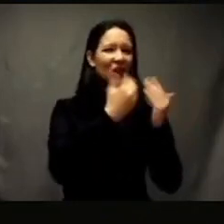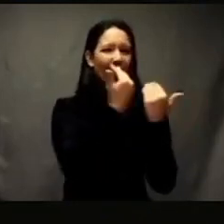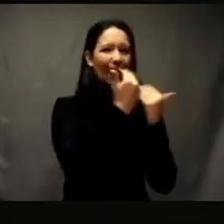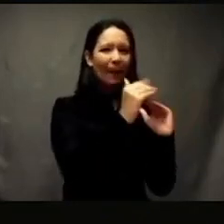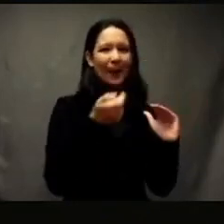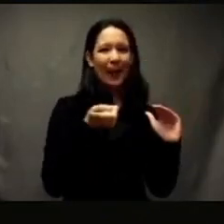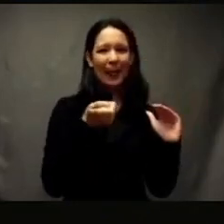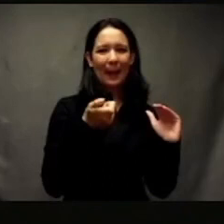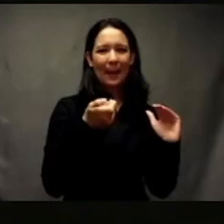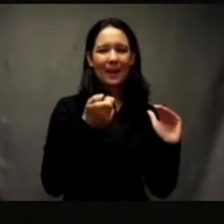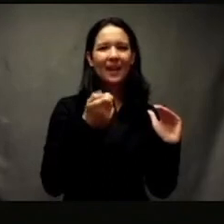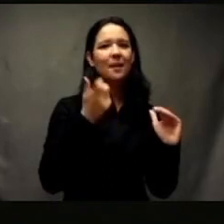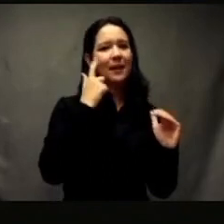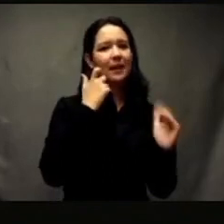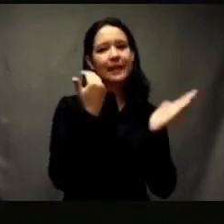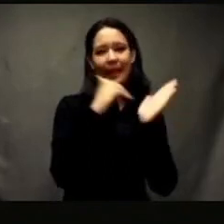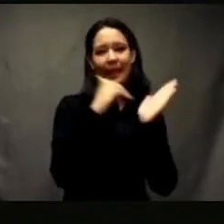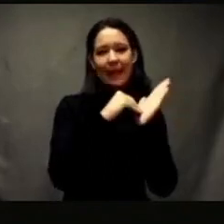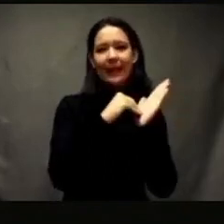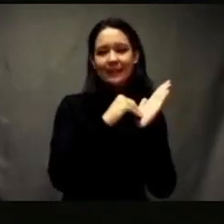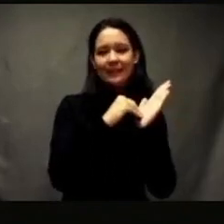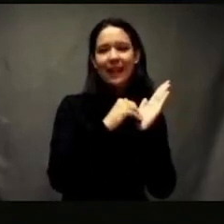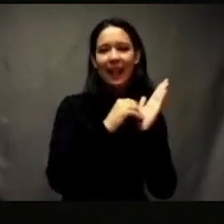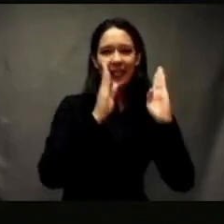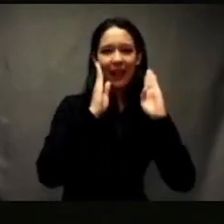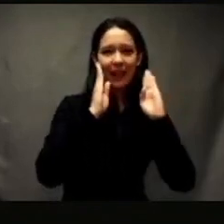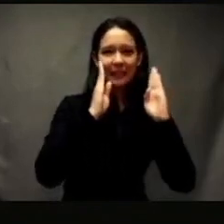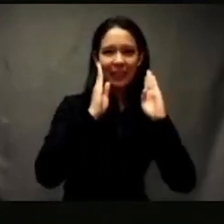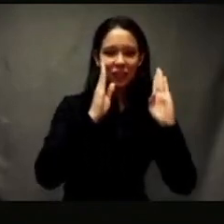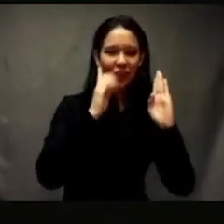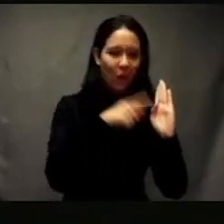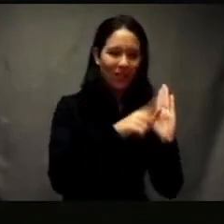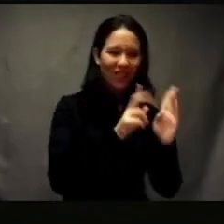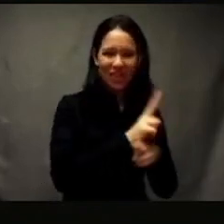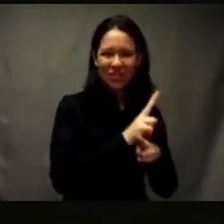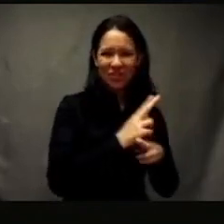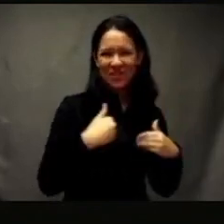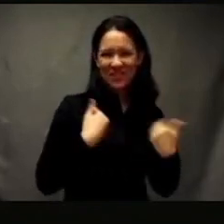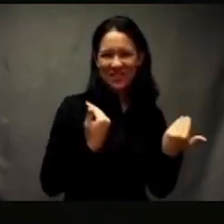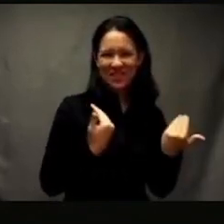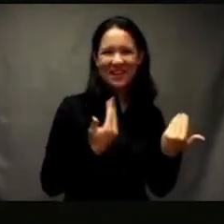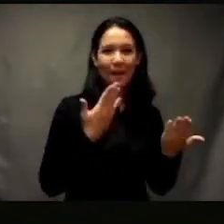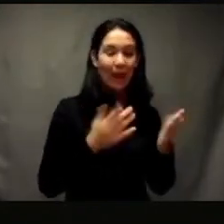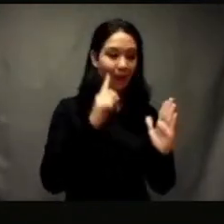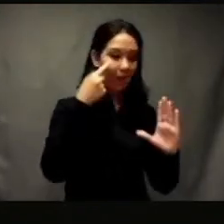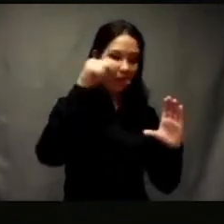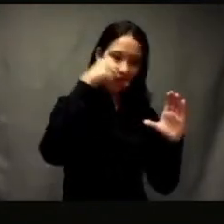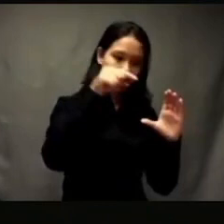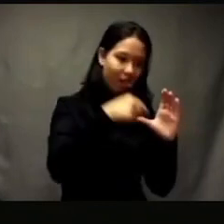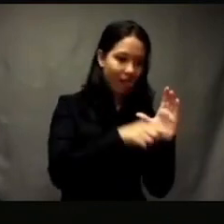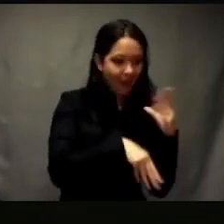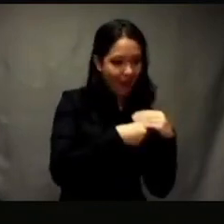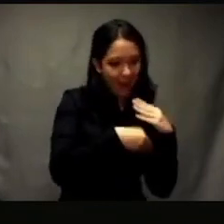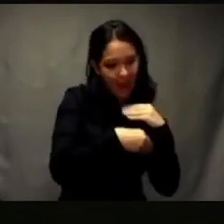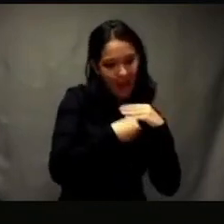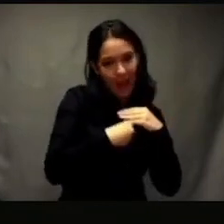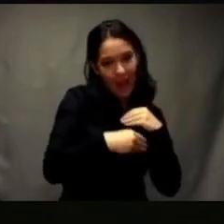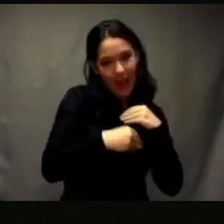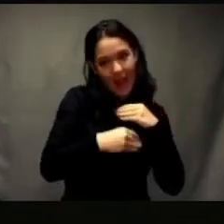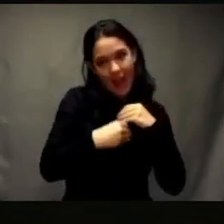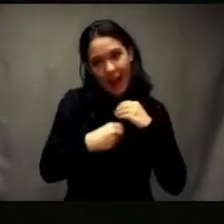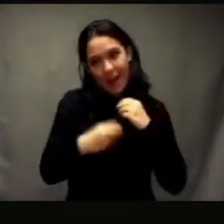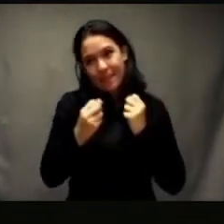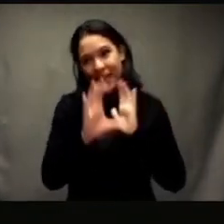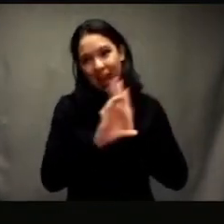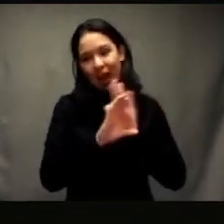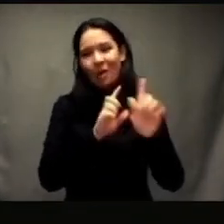bit, just because, like I said, like the attention span of the users, and it might go down a rabbit hole of adding many characters and never getting